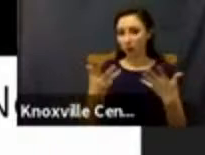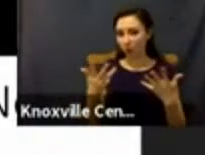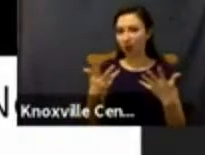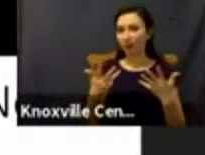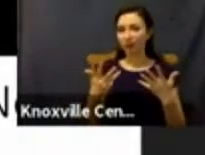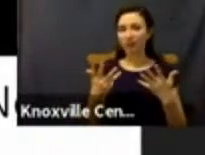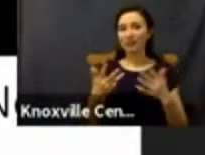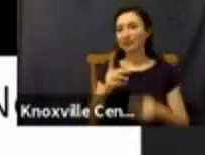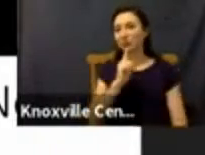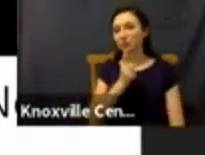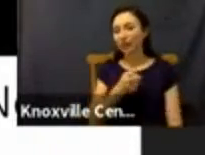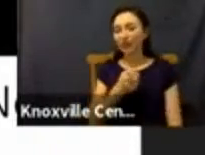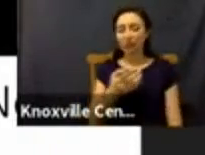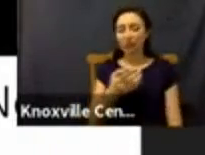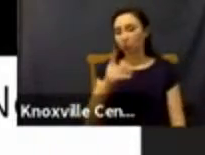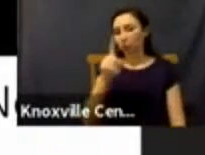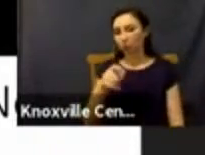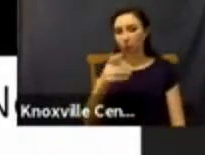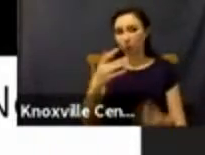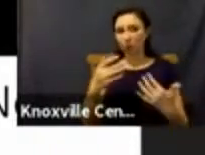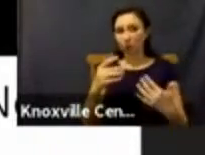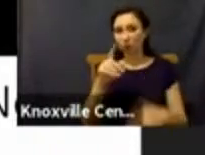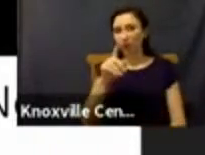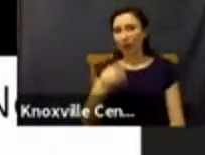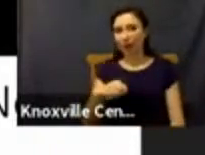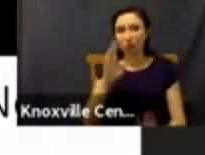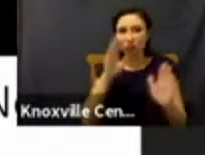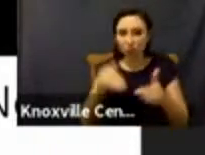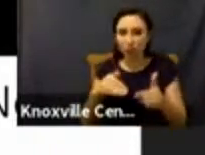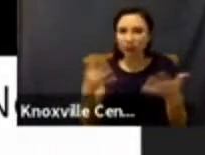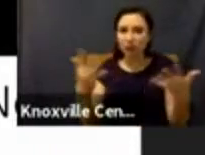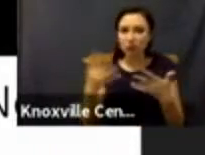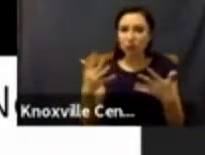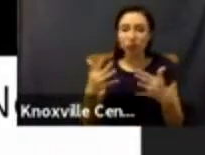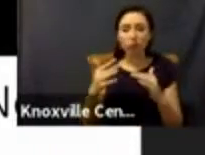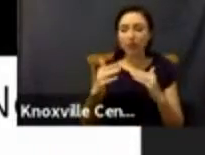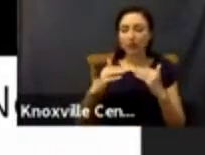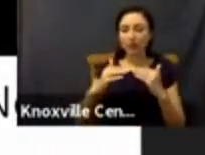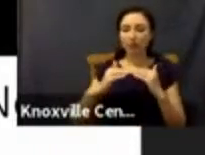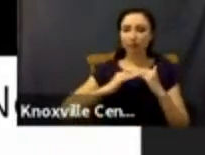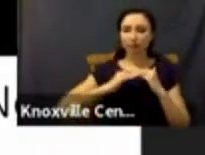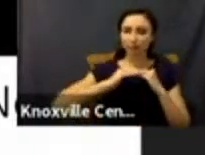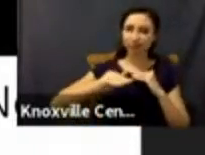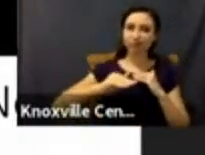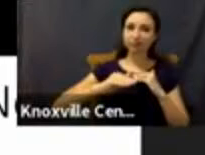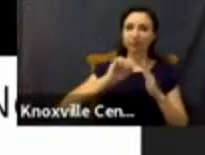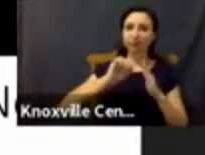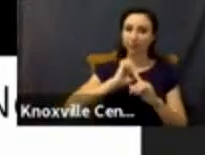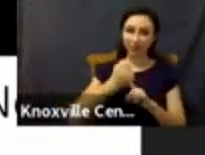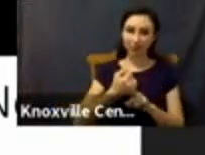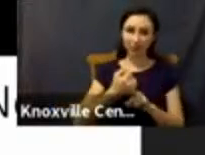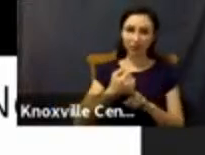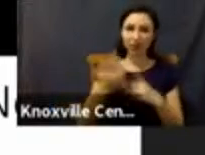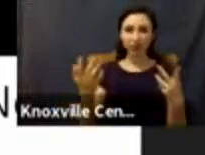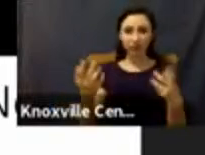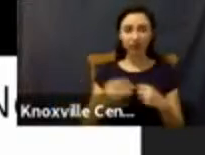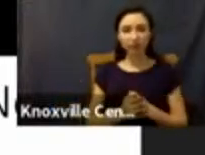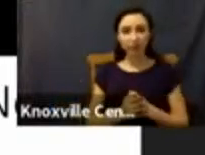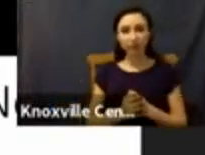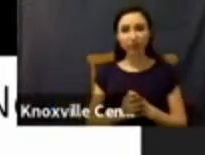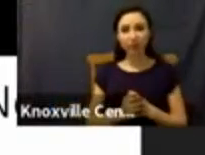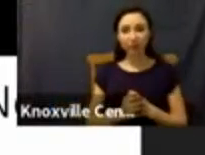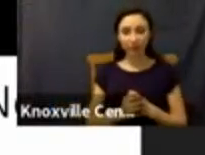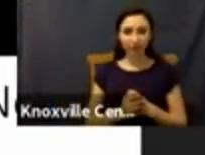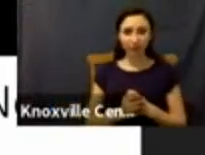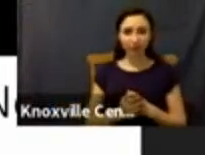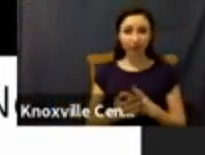is we have the finger on the pulse of what is exactly our local situation. So, so this is